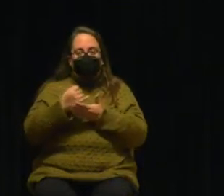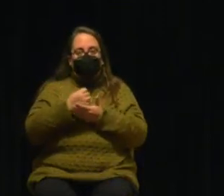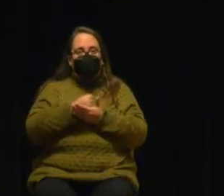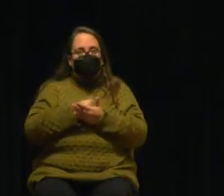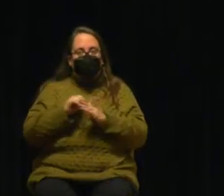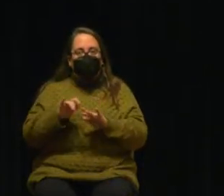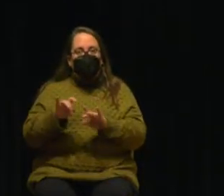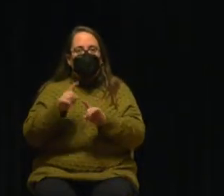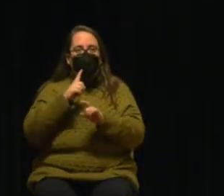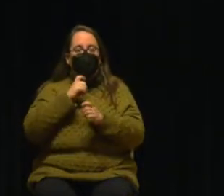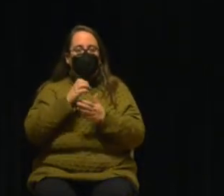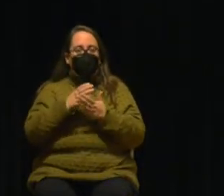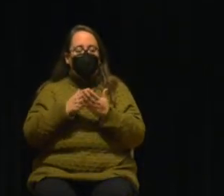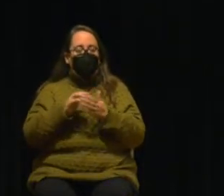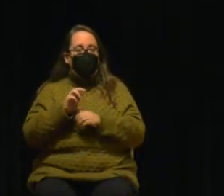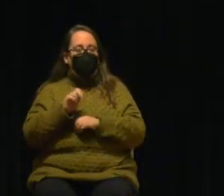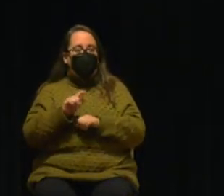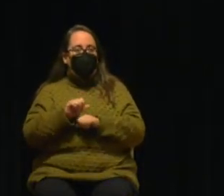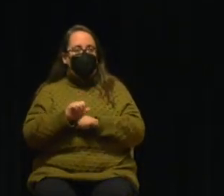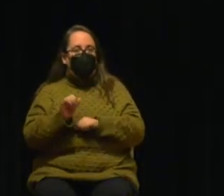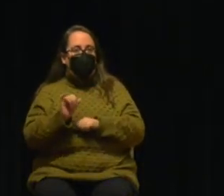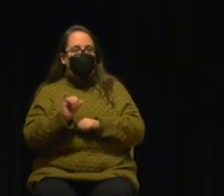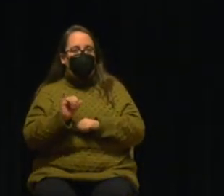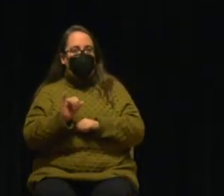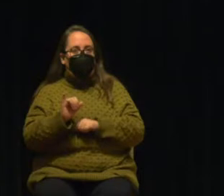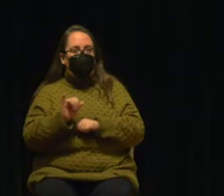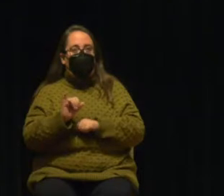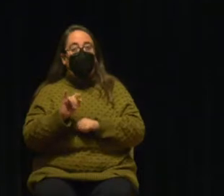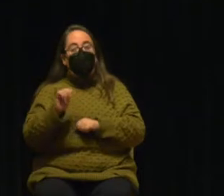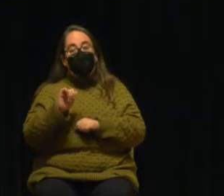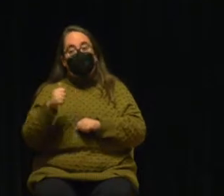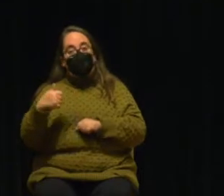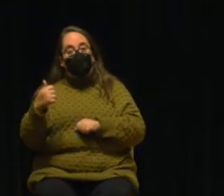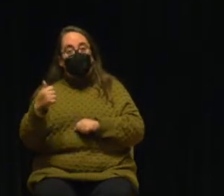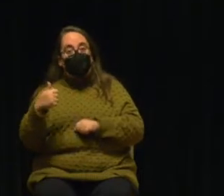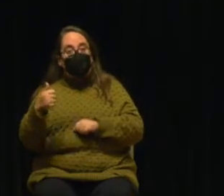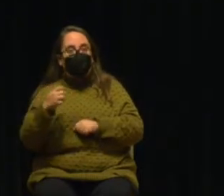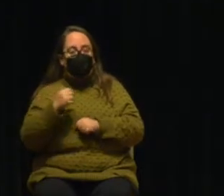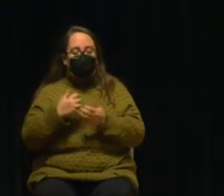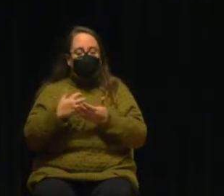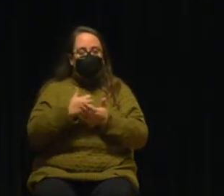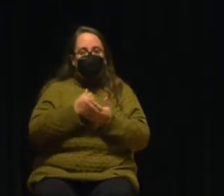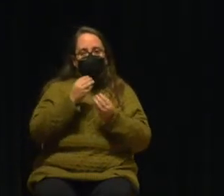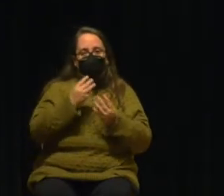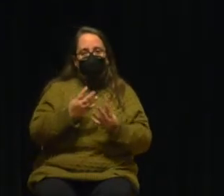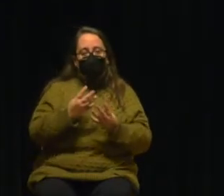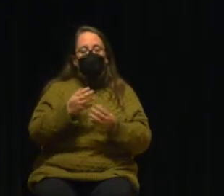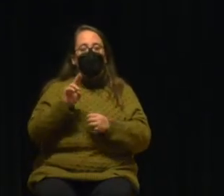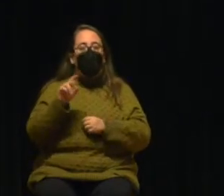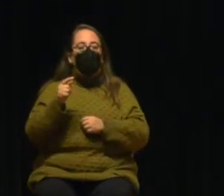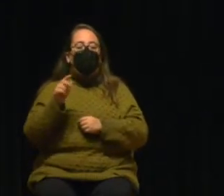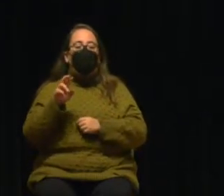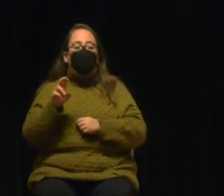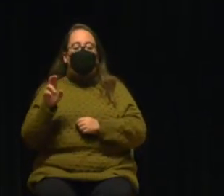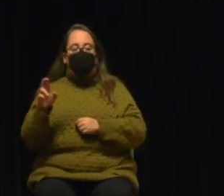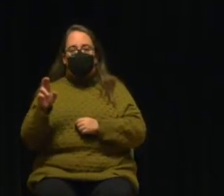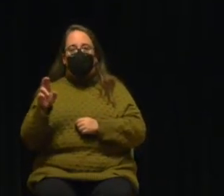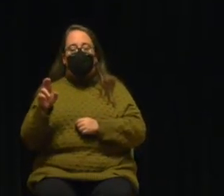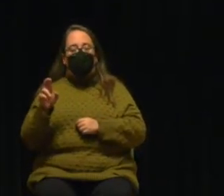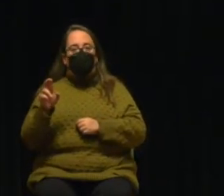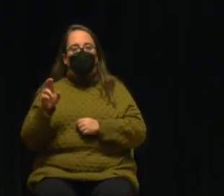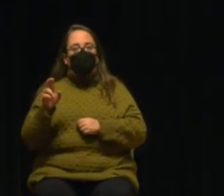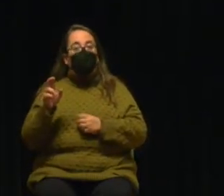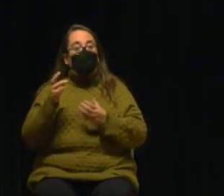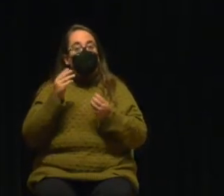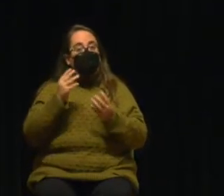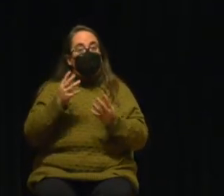just as much a part of Still's job as the transportation of fugitive slaves. The Underground Railroad, in other words, moves information